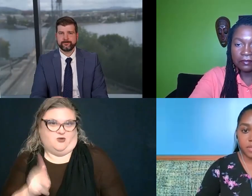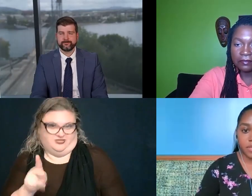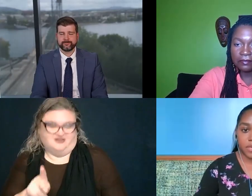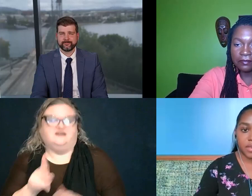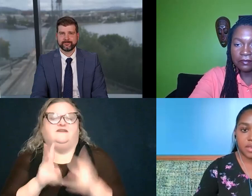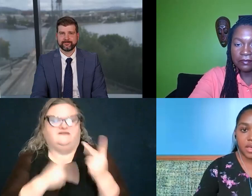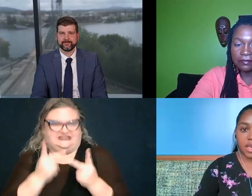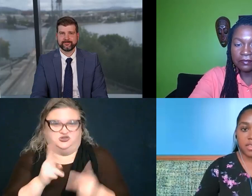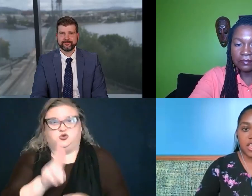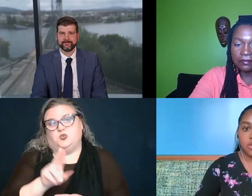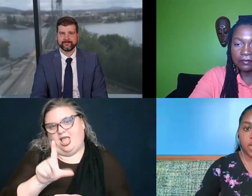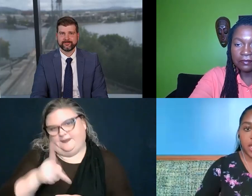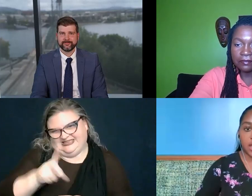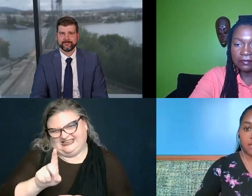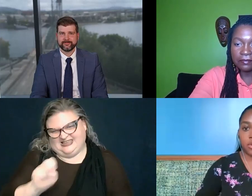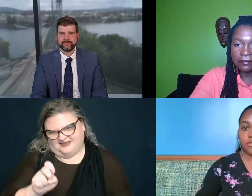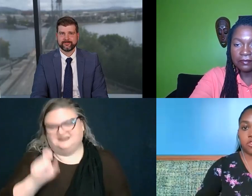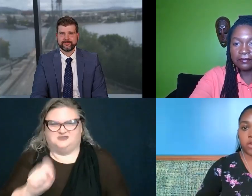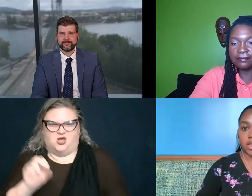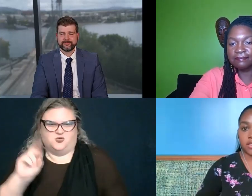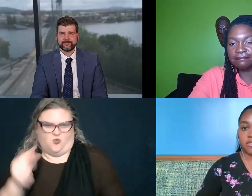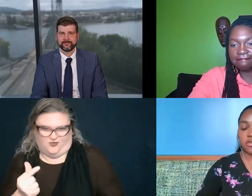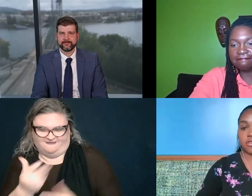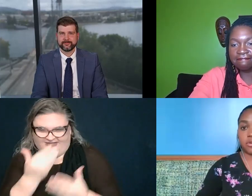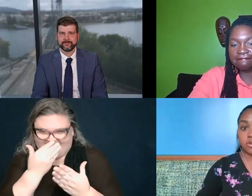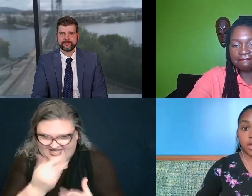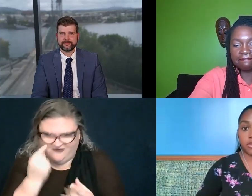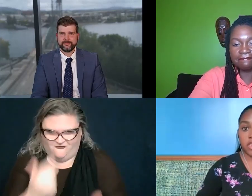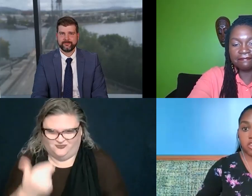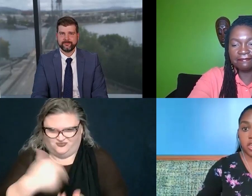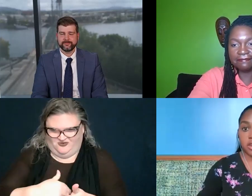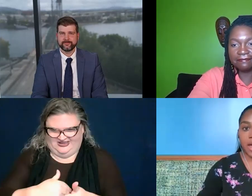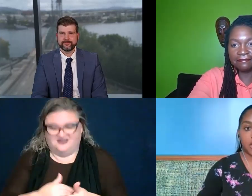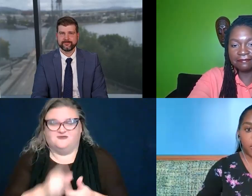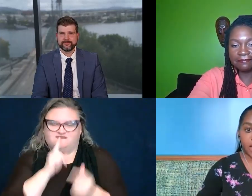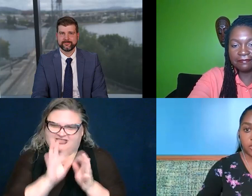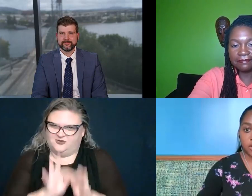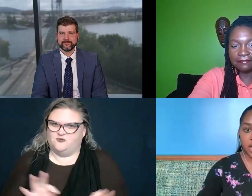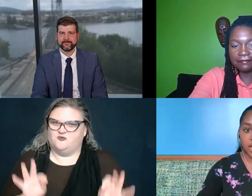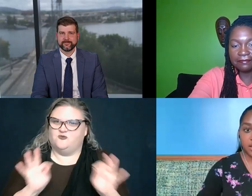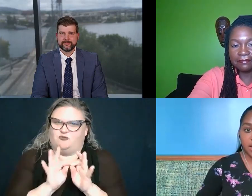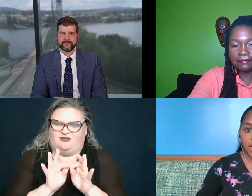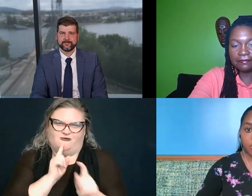ulpdx.org. And thank you again, everyone, for joining us for this critical conversation.